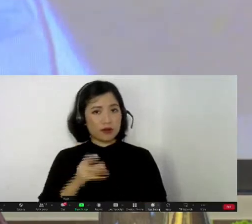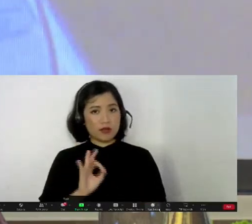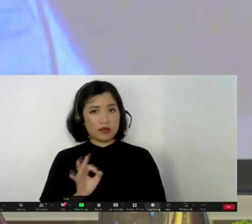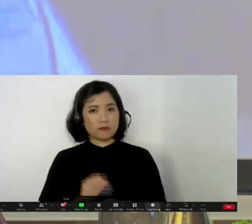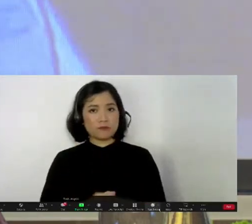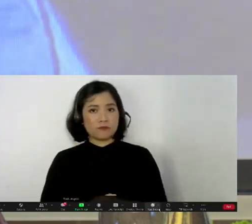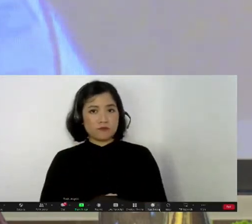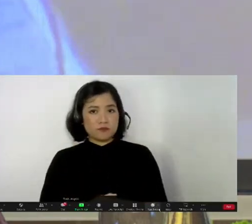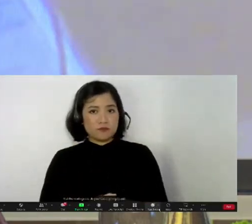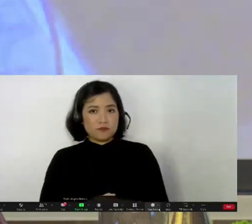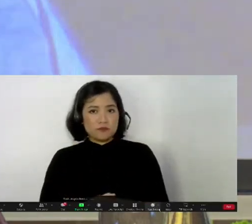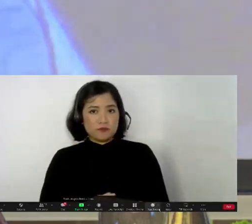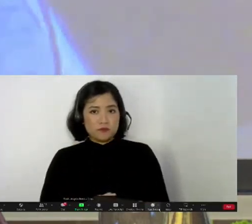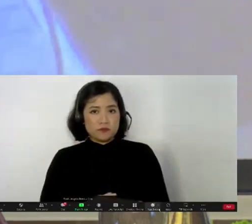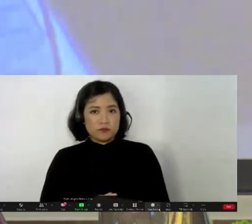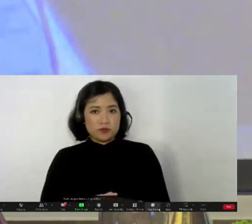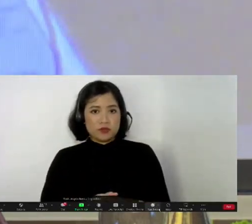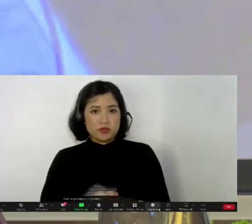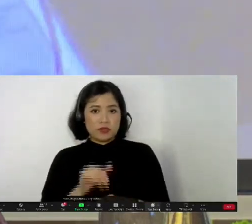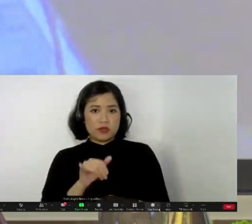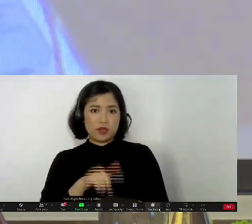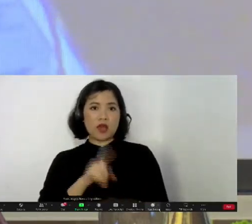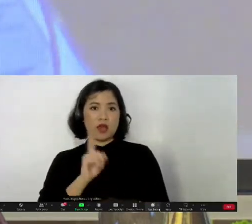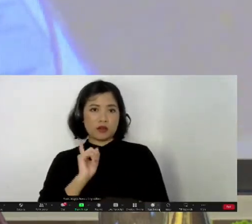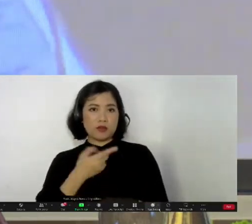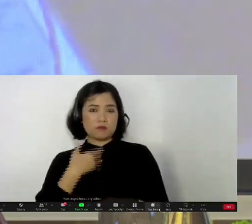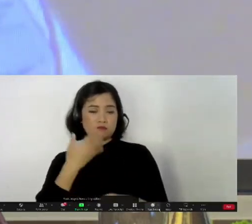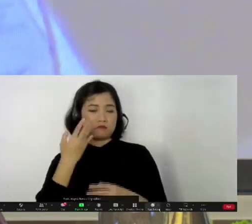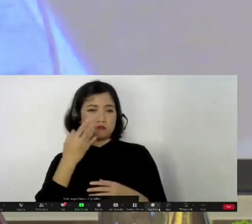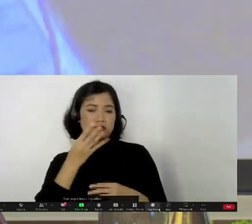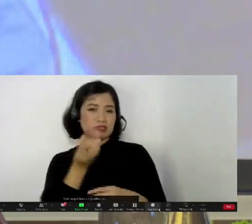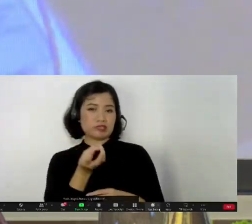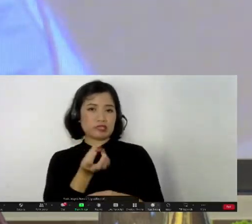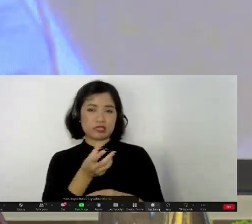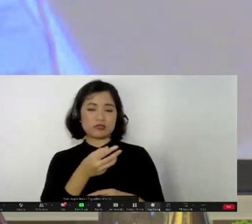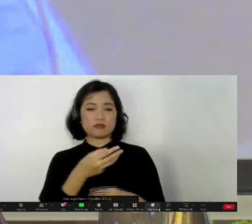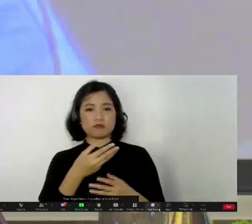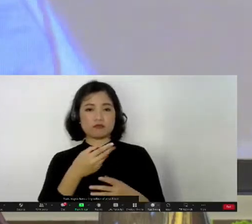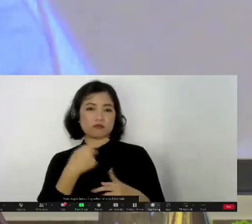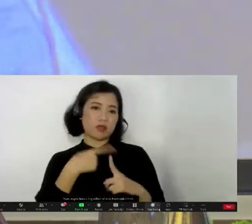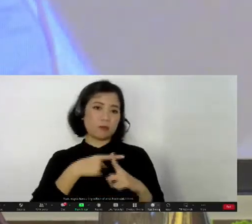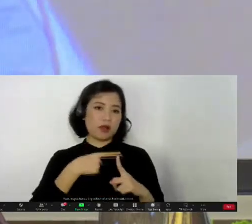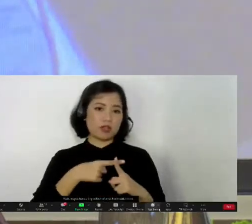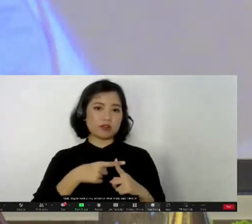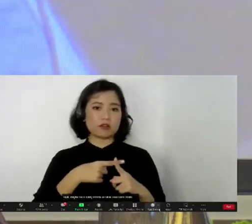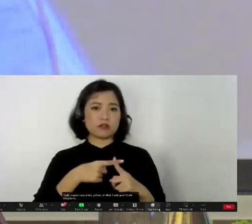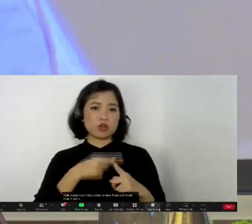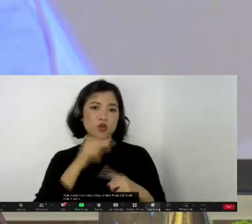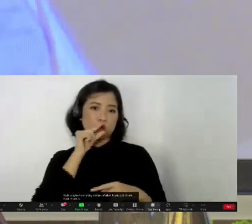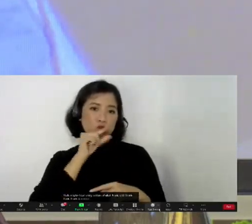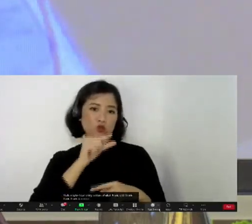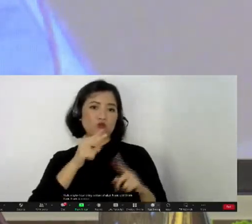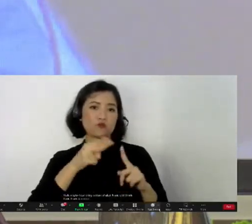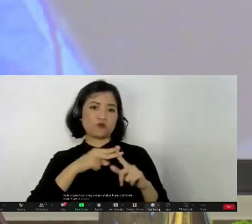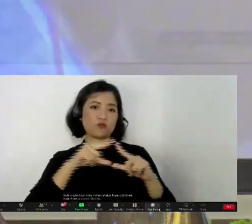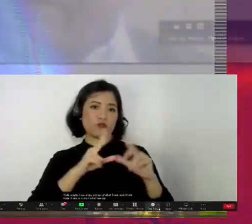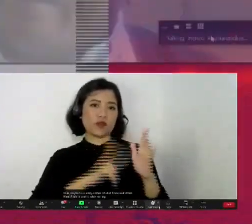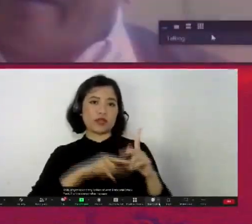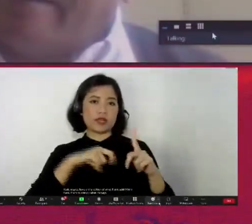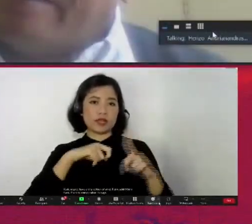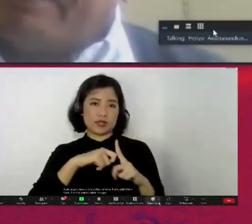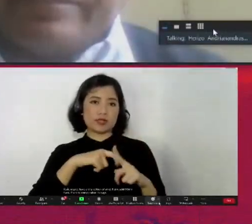Yeah, maybe I have a tiny addition on top of what Frank said. I think Frank is correct when he